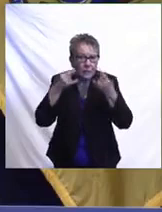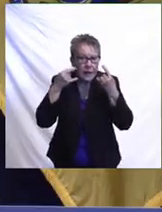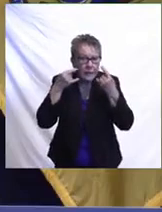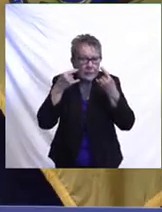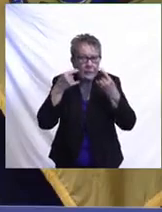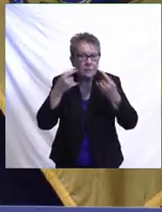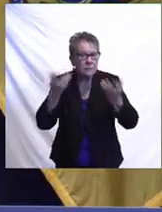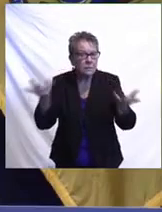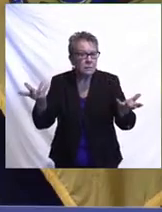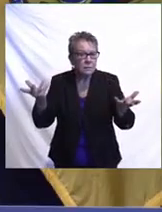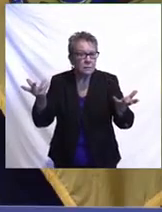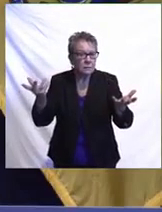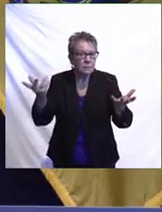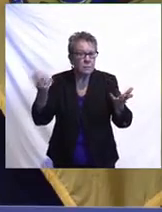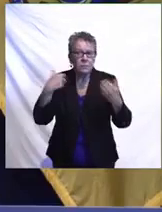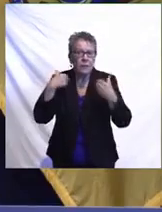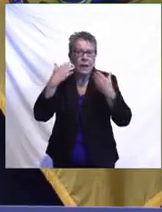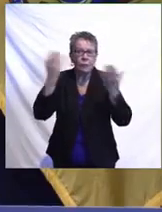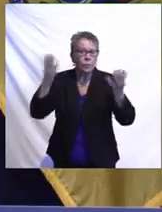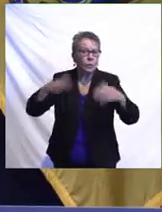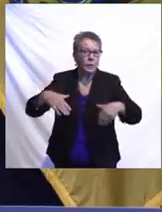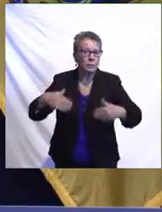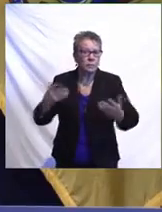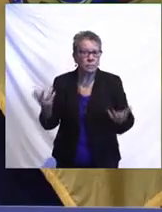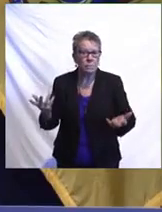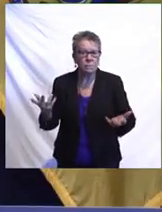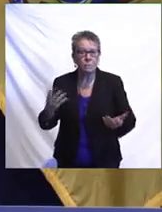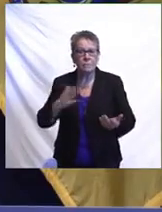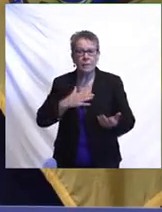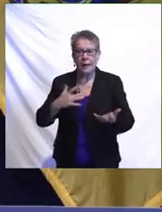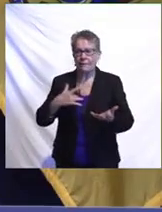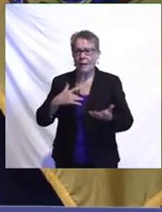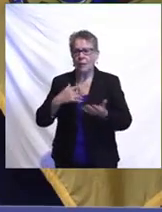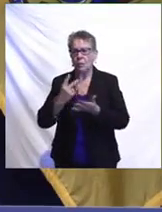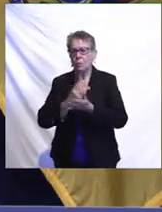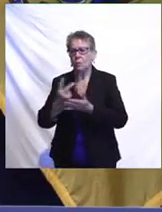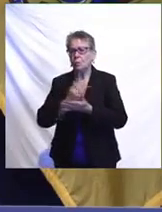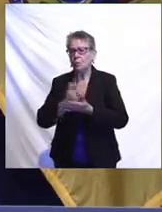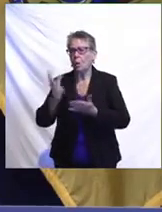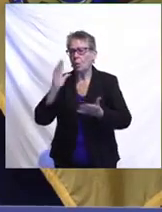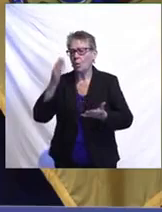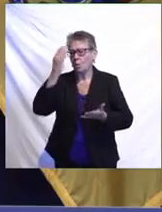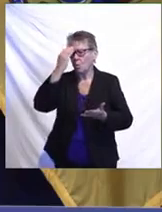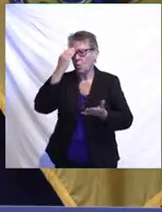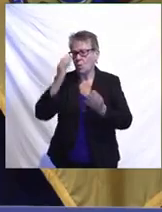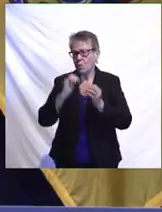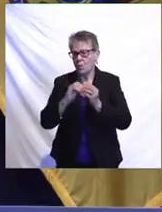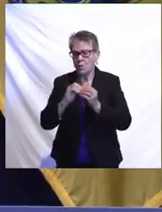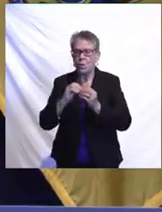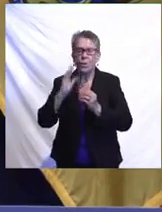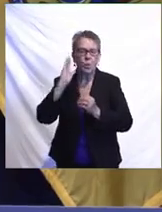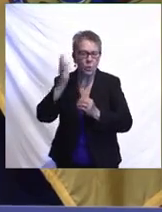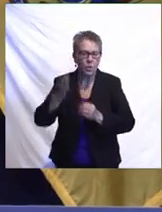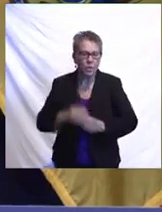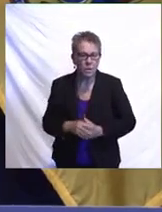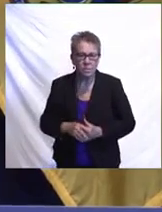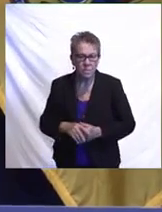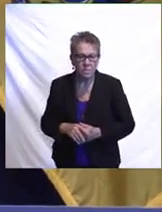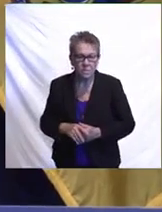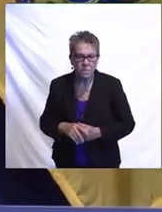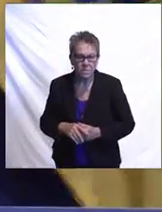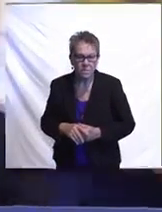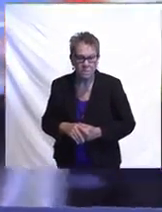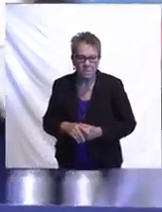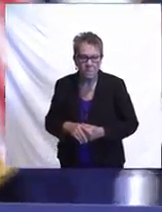next 2 or 3 weeks, we're going to probably know a lot more than we know now. Tina, anything on the public health, the 2 very good public health